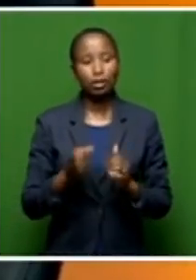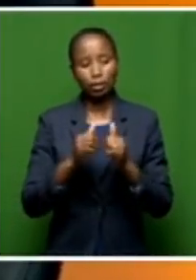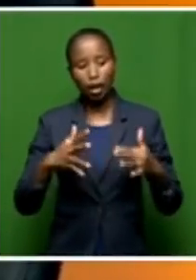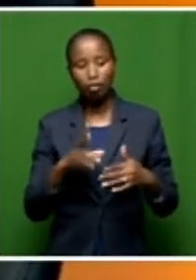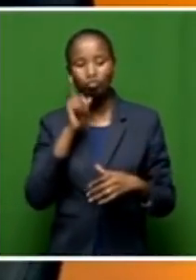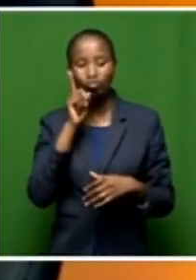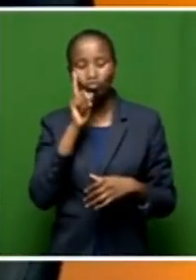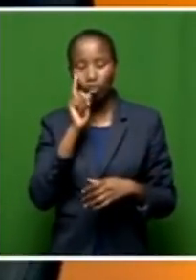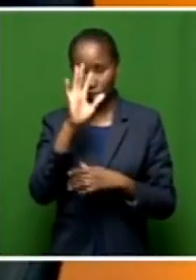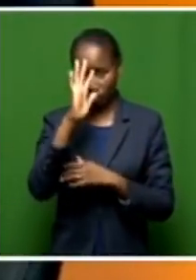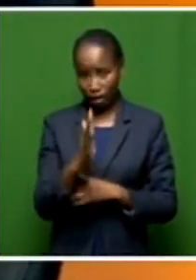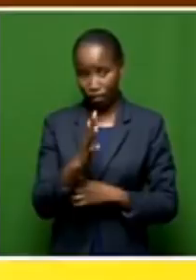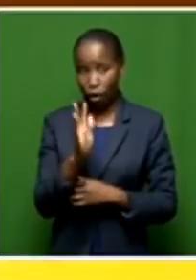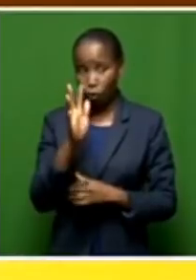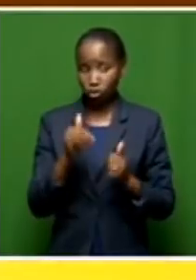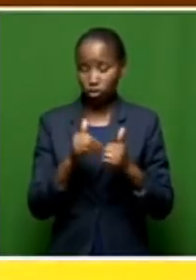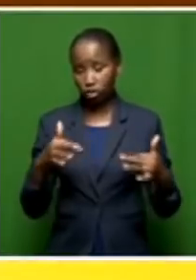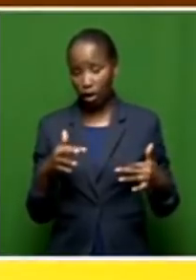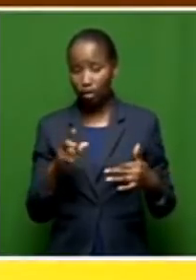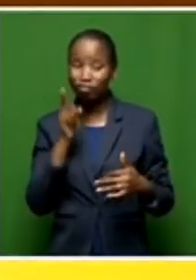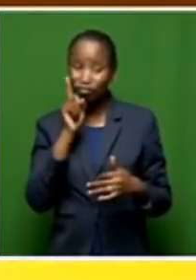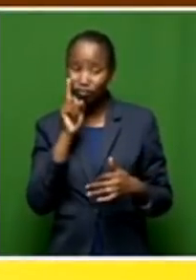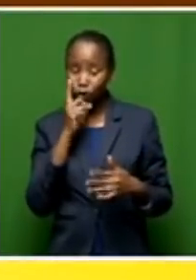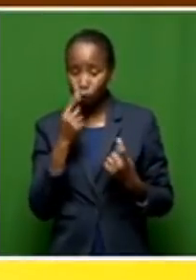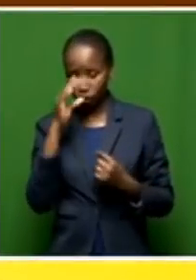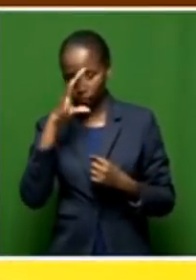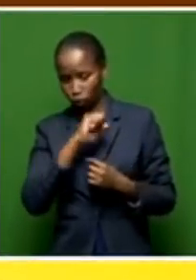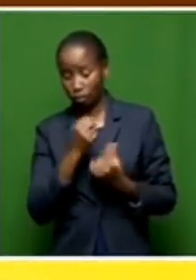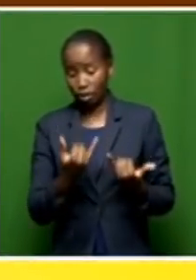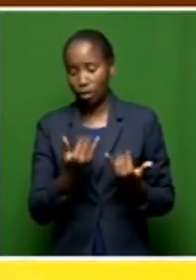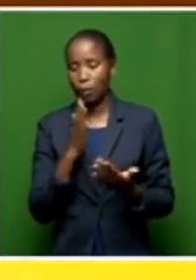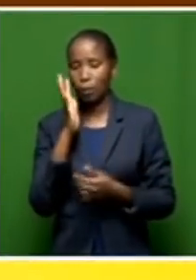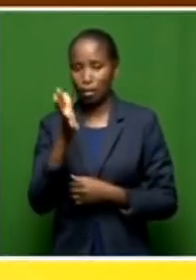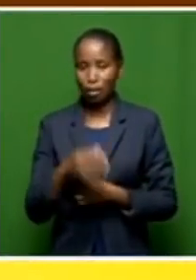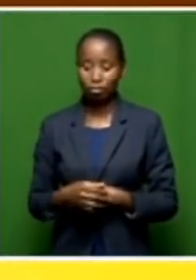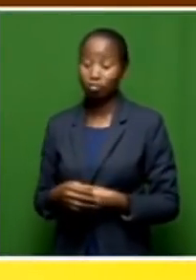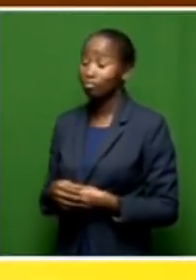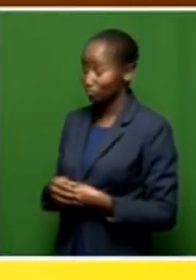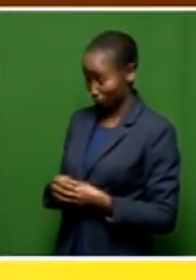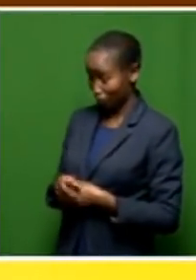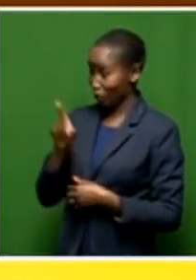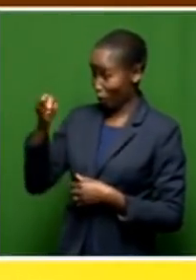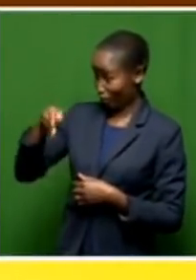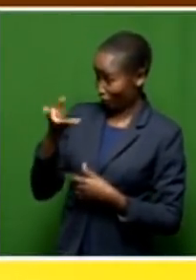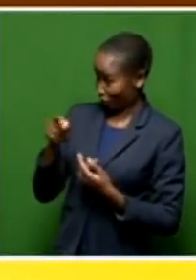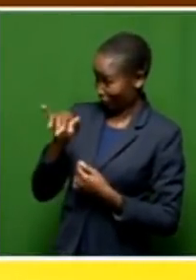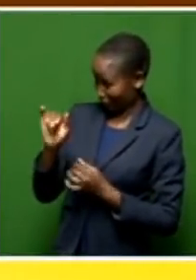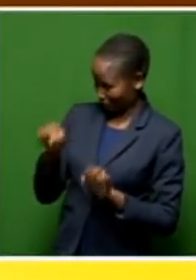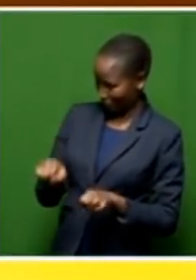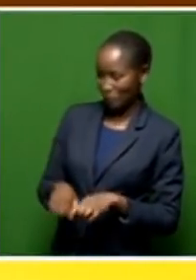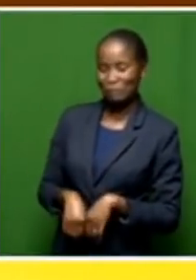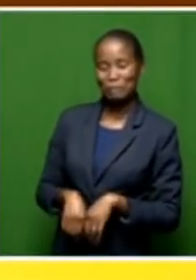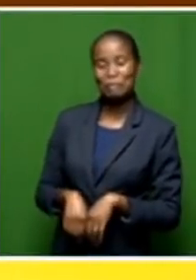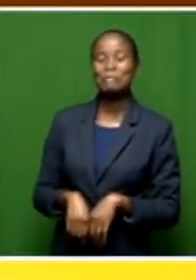this stage. Yeah, that's what you're here for. That's what we've been waiting for, Prof. So let's take a look at where we are right